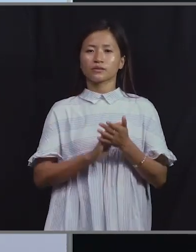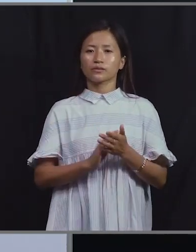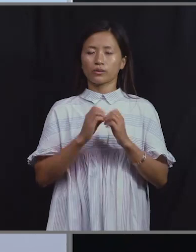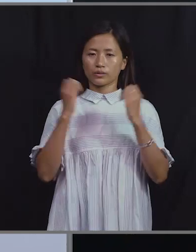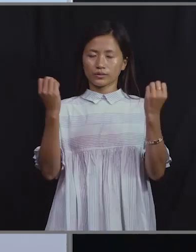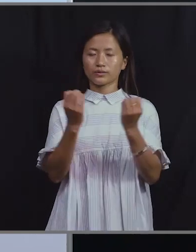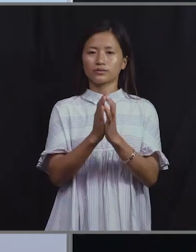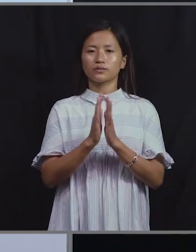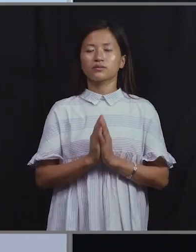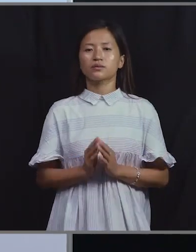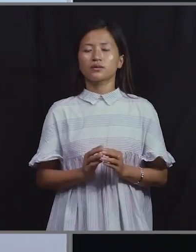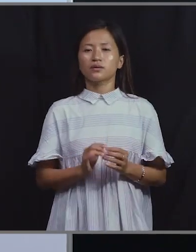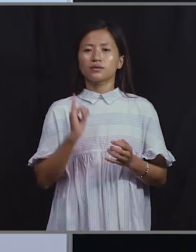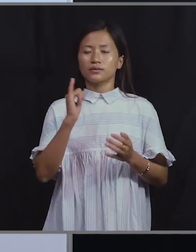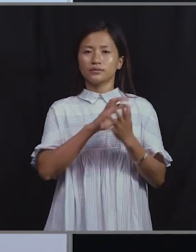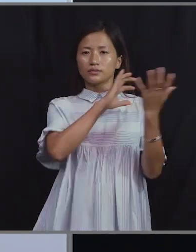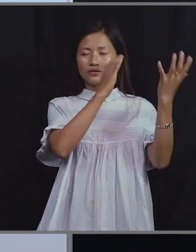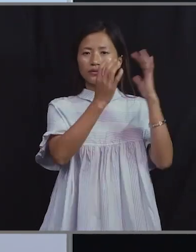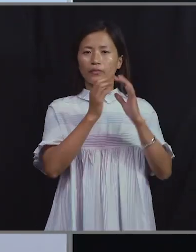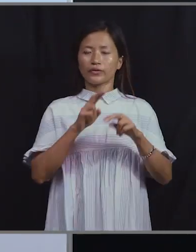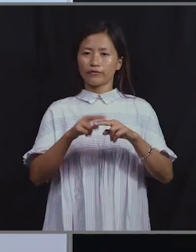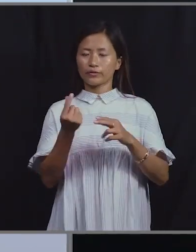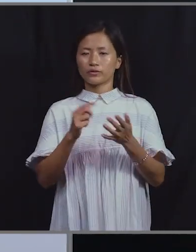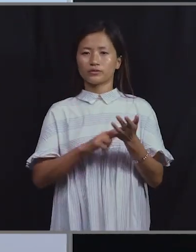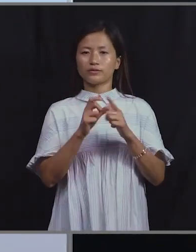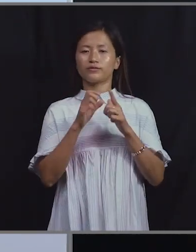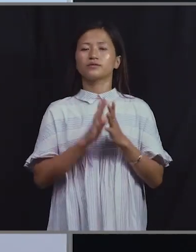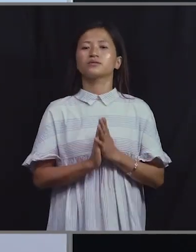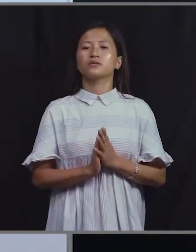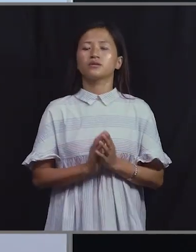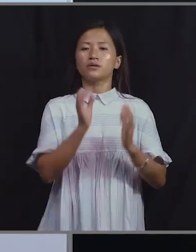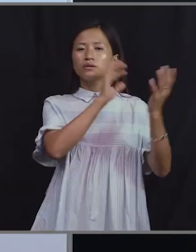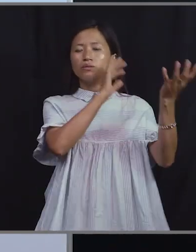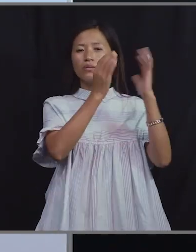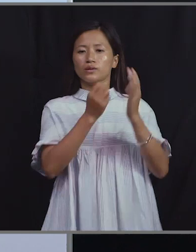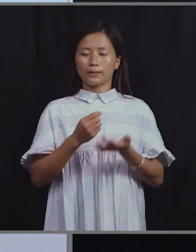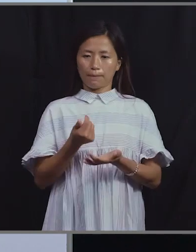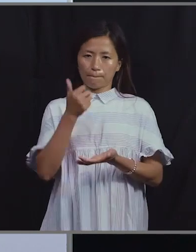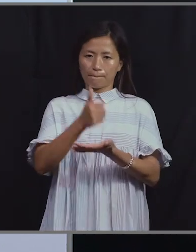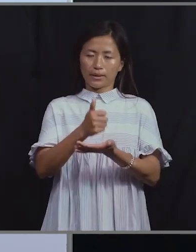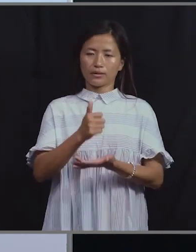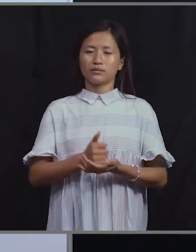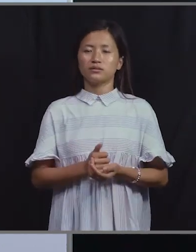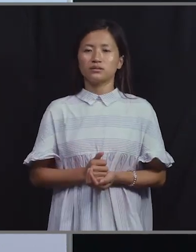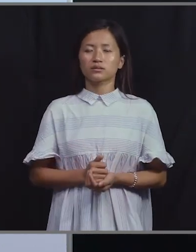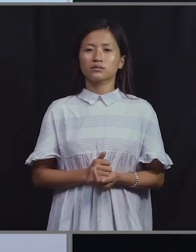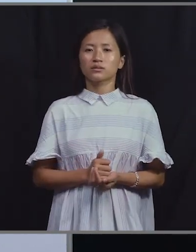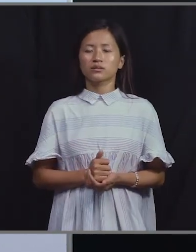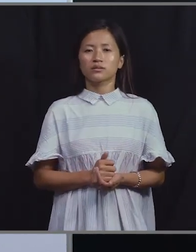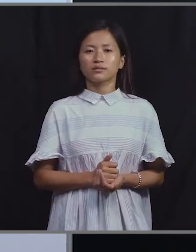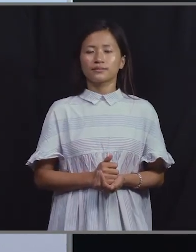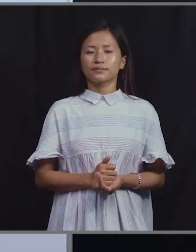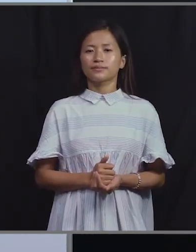organizations like the International Monetary Fund and the World Bank. So these were the